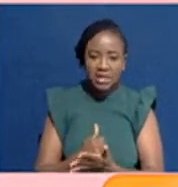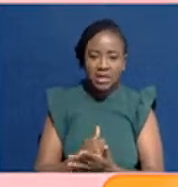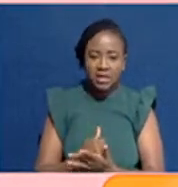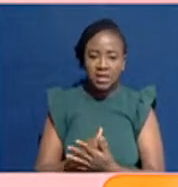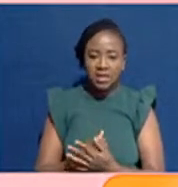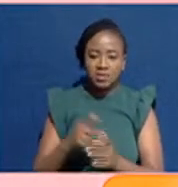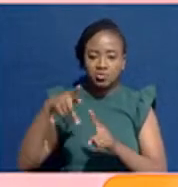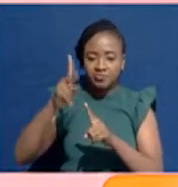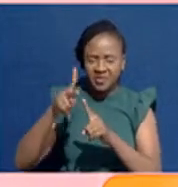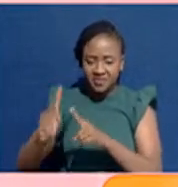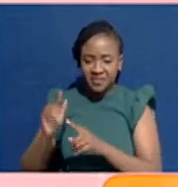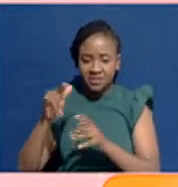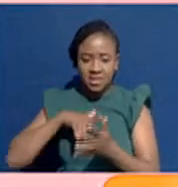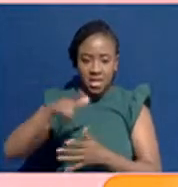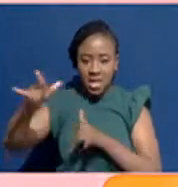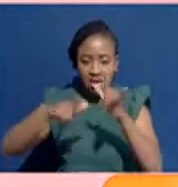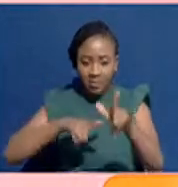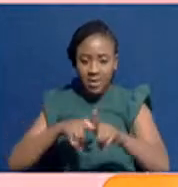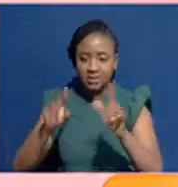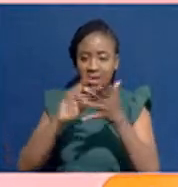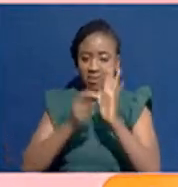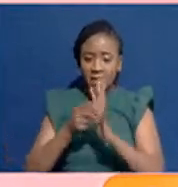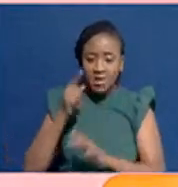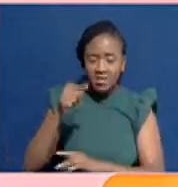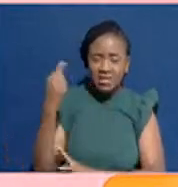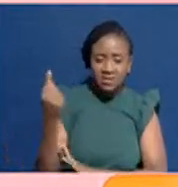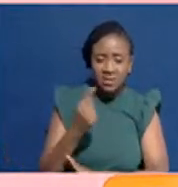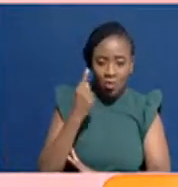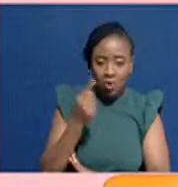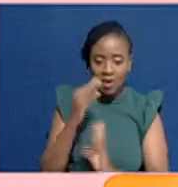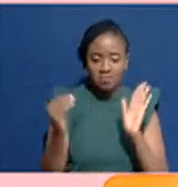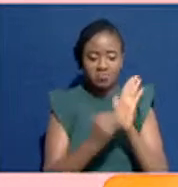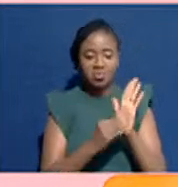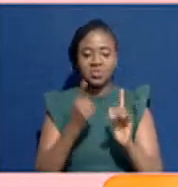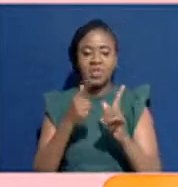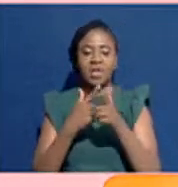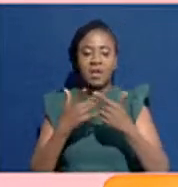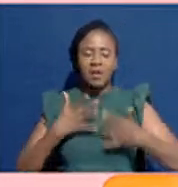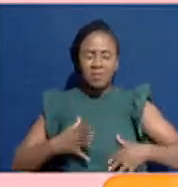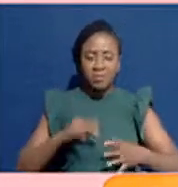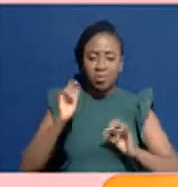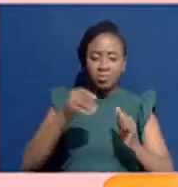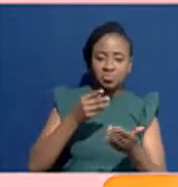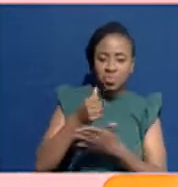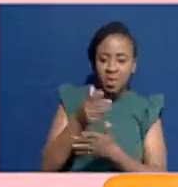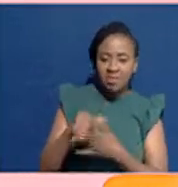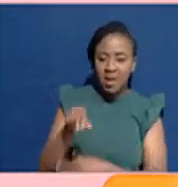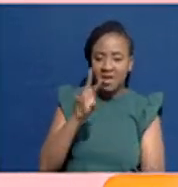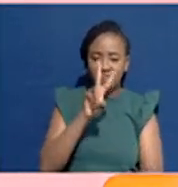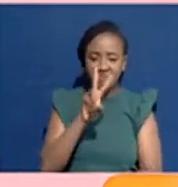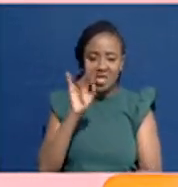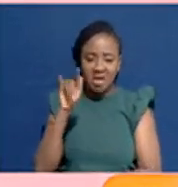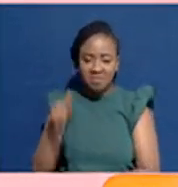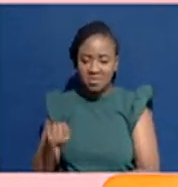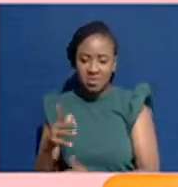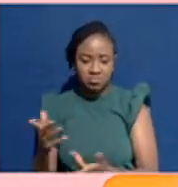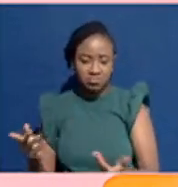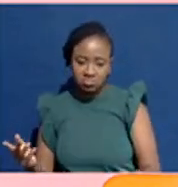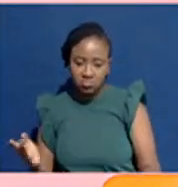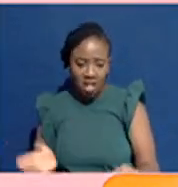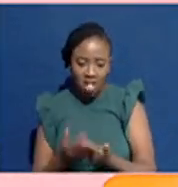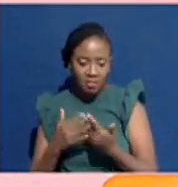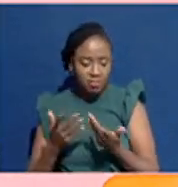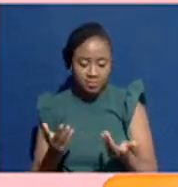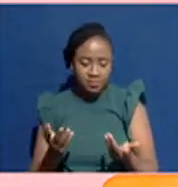repair of aircraft. So it's not just put there so that people can buy VIP, but the problem is, Sam, when people read